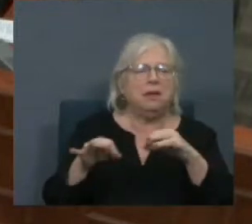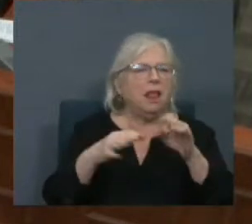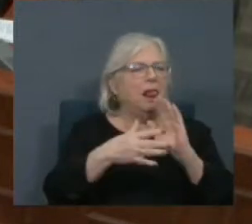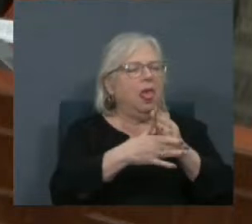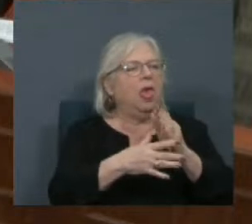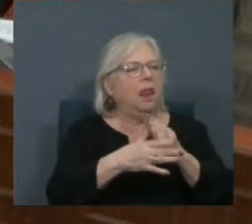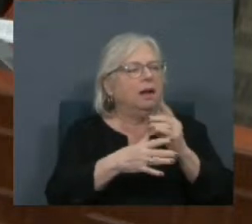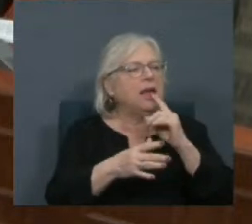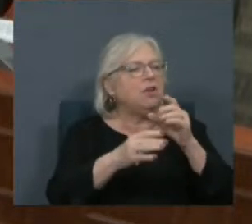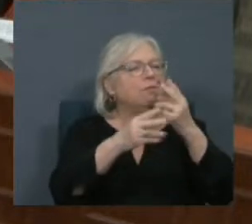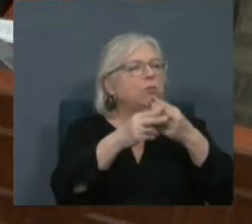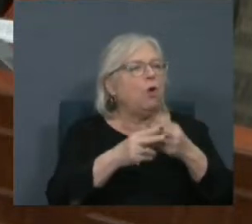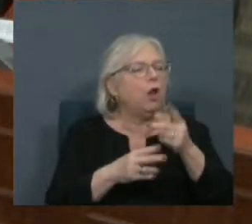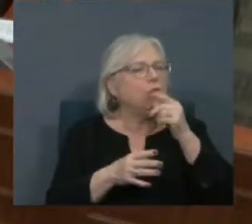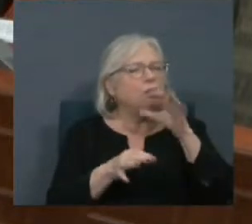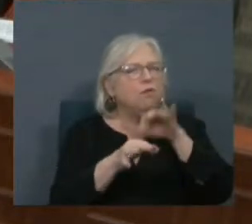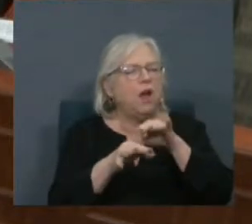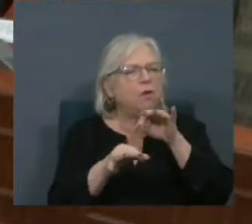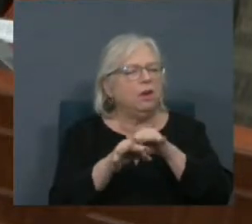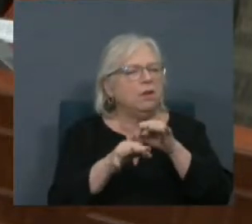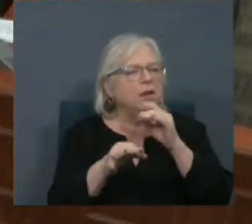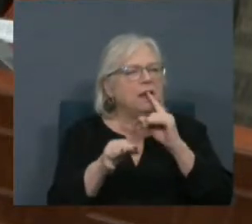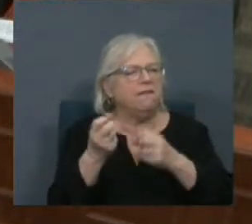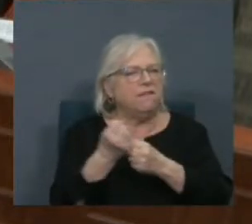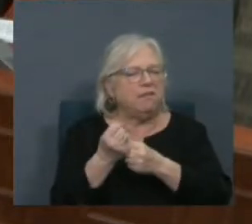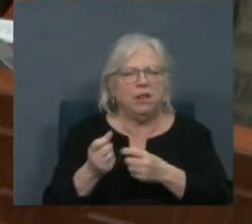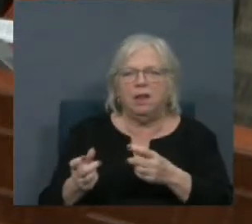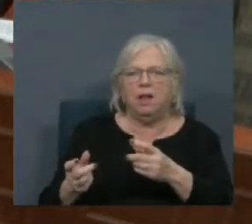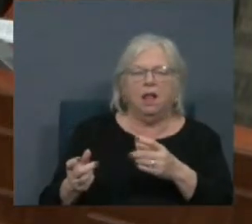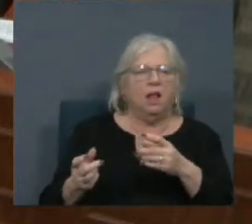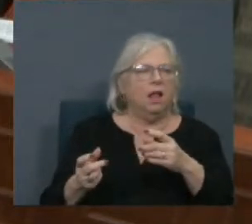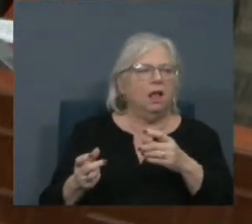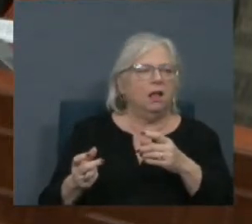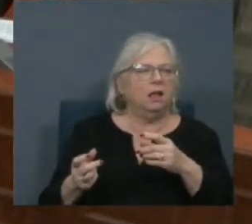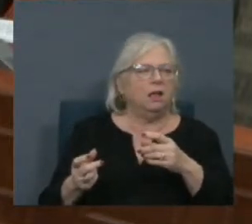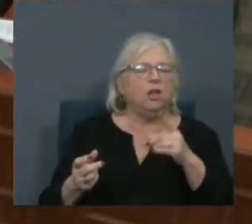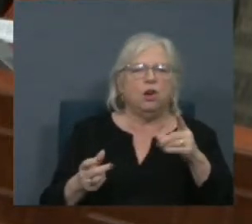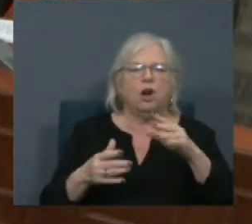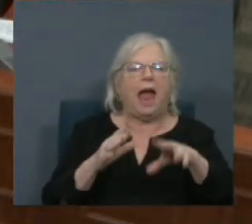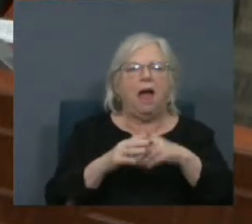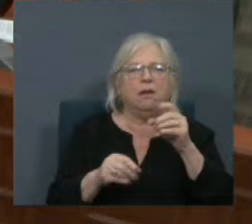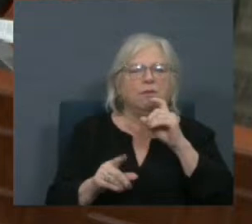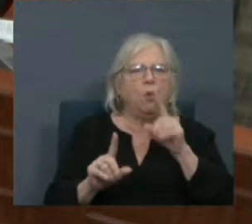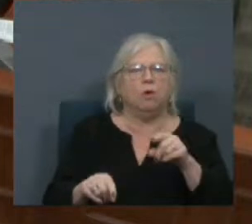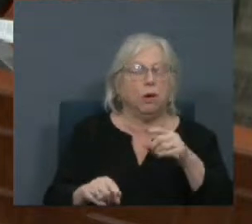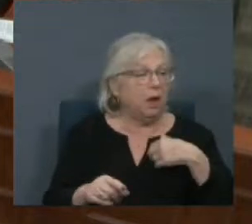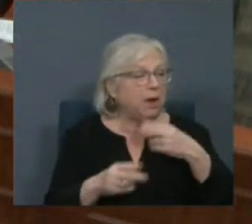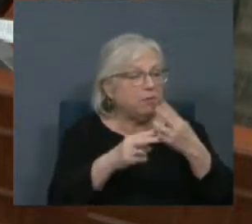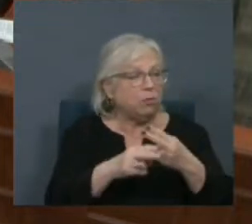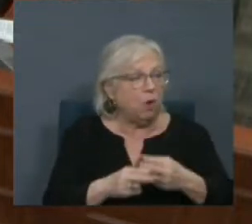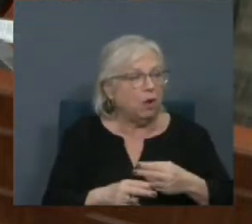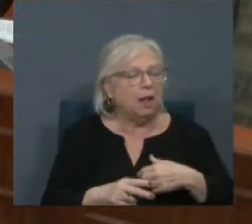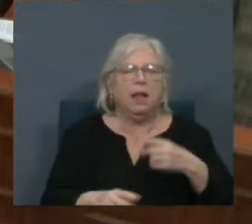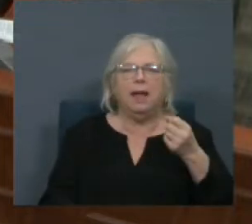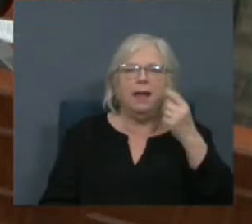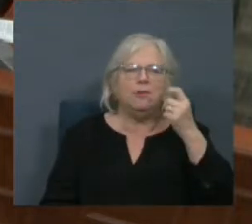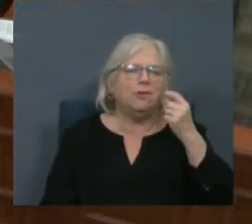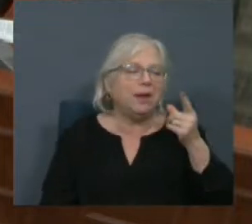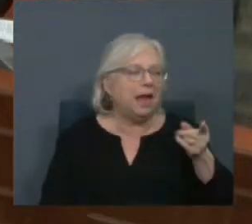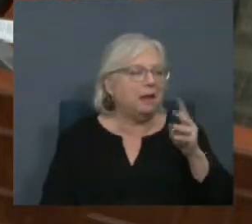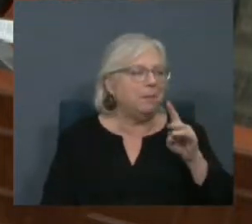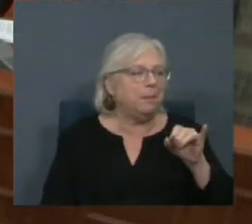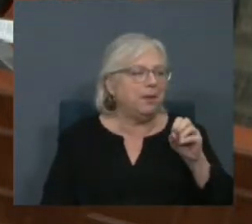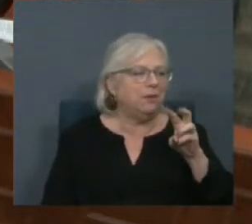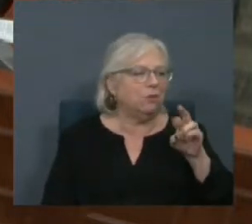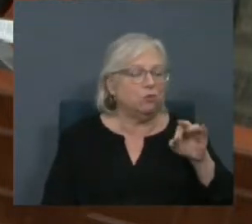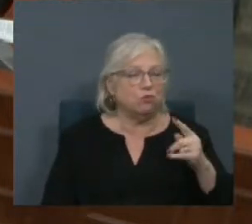have a roll call of who voted in favor? Don, I've already shared you out of order. You Can we have a roll call? So I understand, Ms. Wright, you don't want to